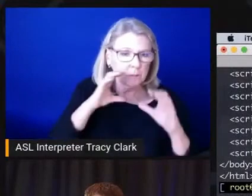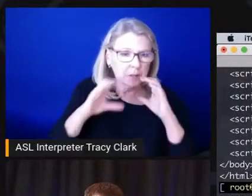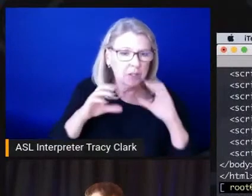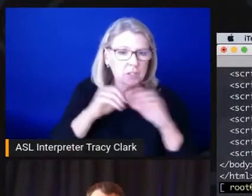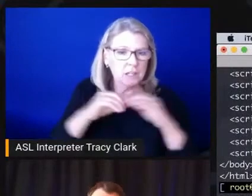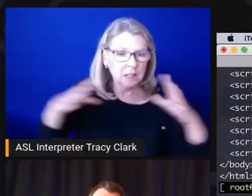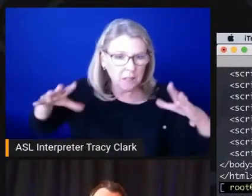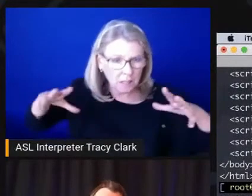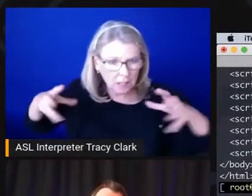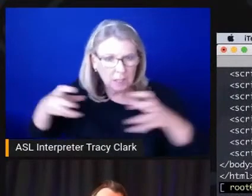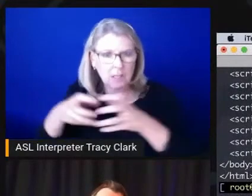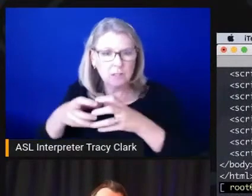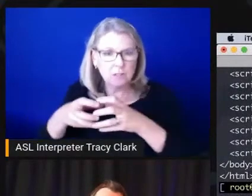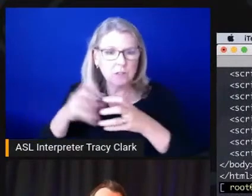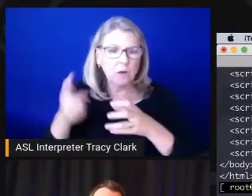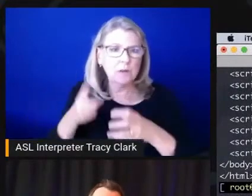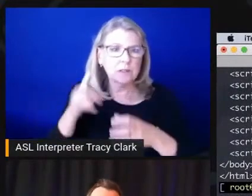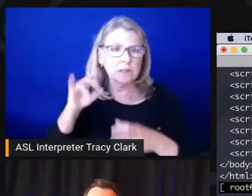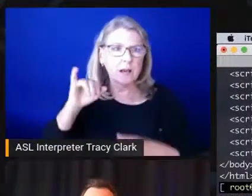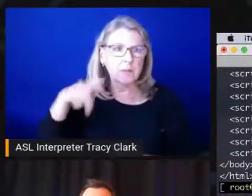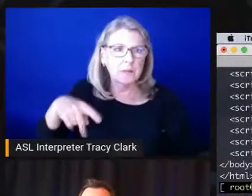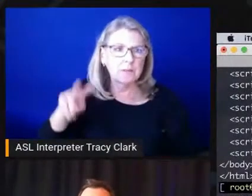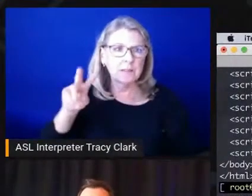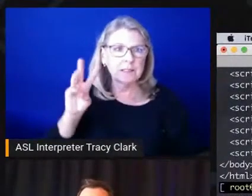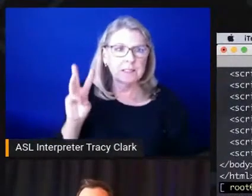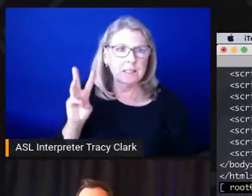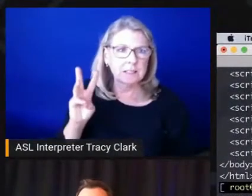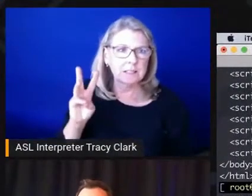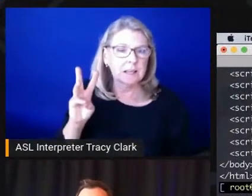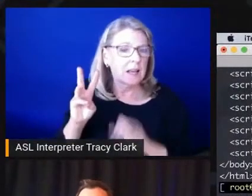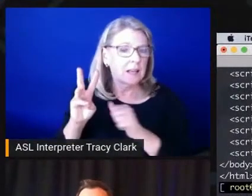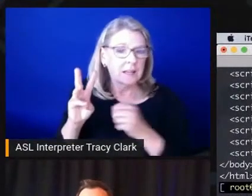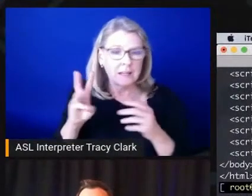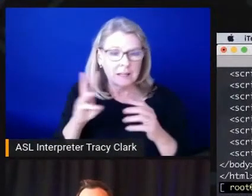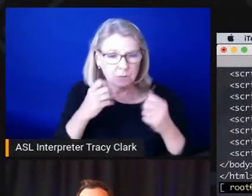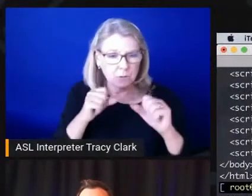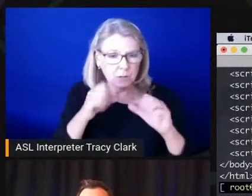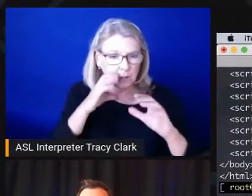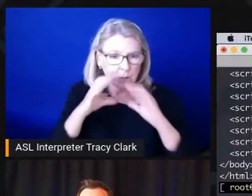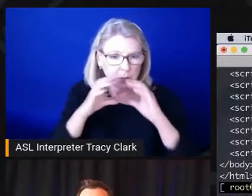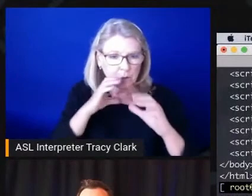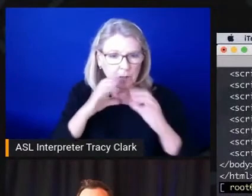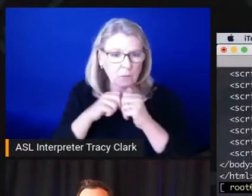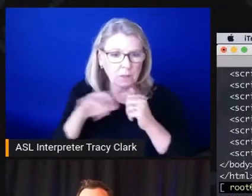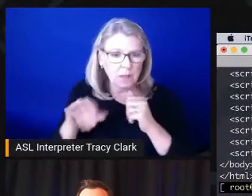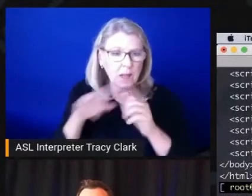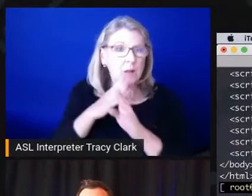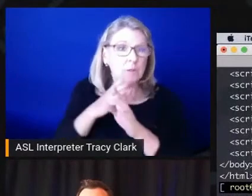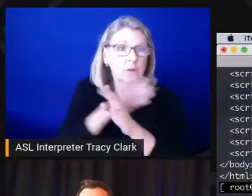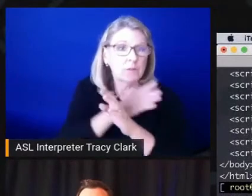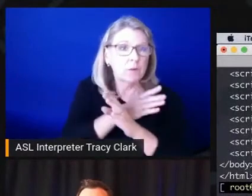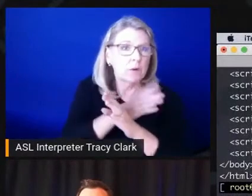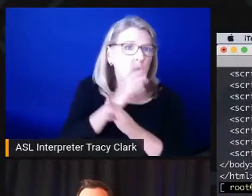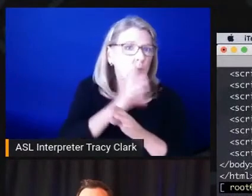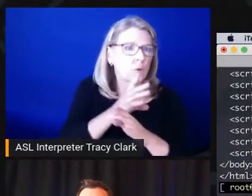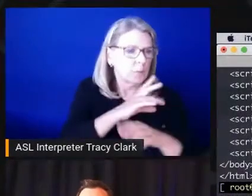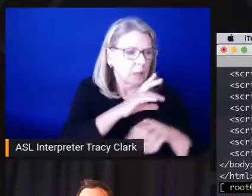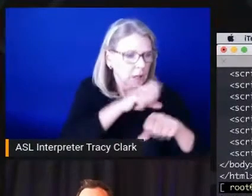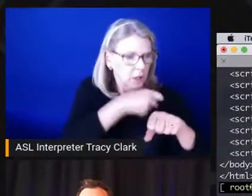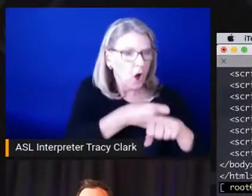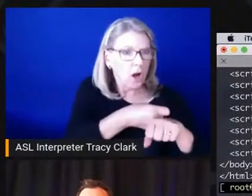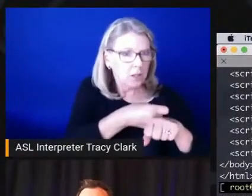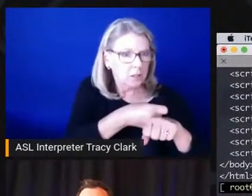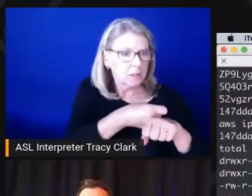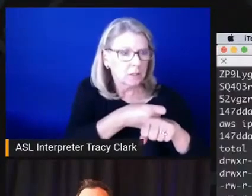always IPv6, and anything trying to communicate via the IPv4 will be blocked. So let's understand. Let